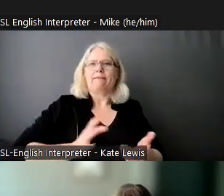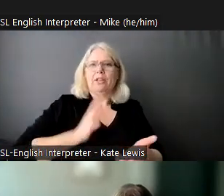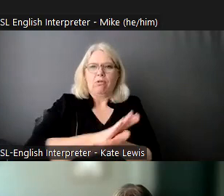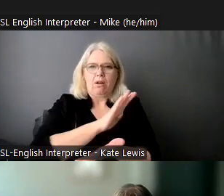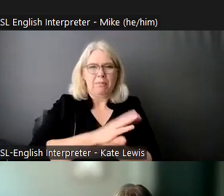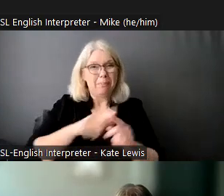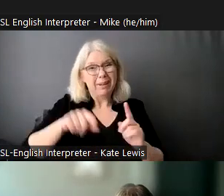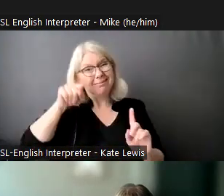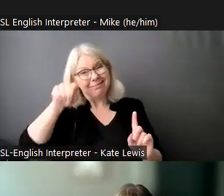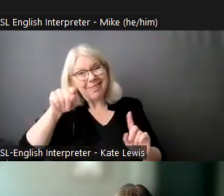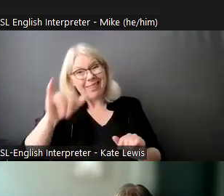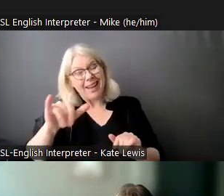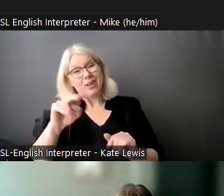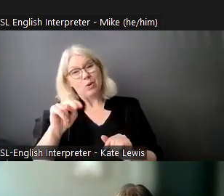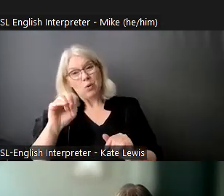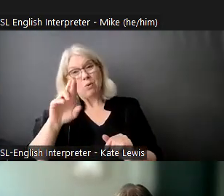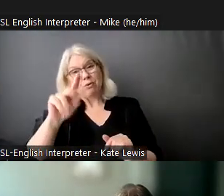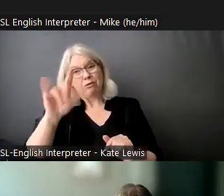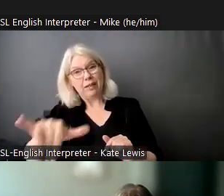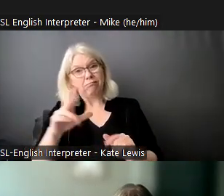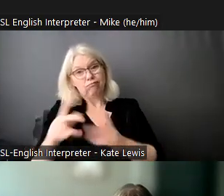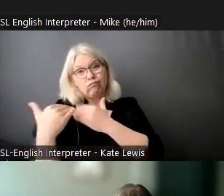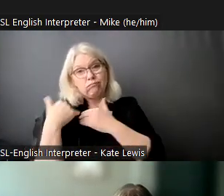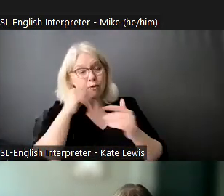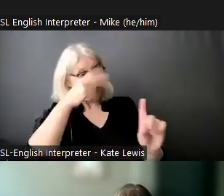actually assess your capacity in this respect.